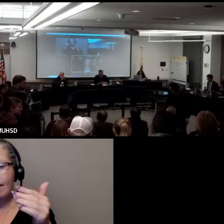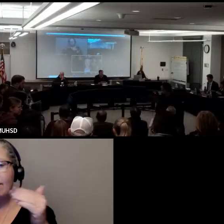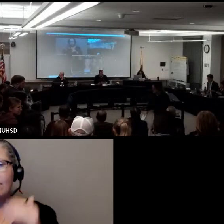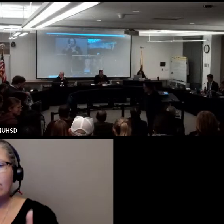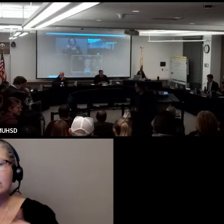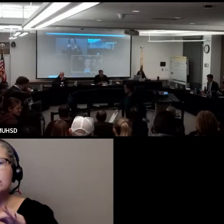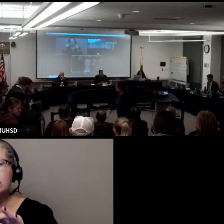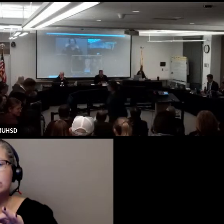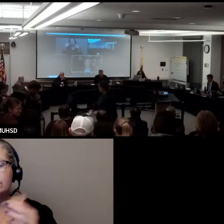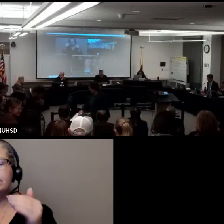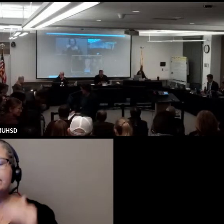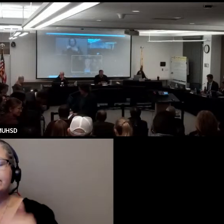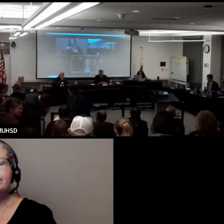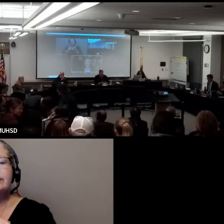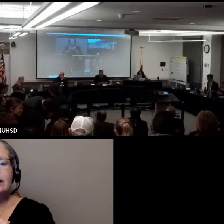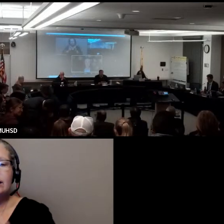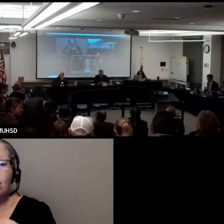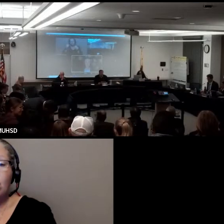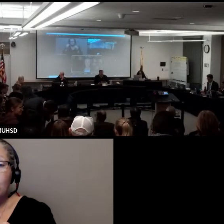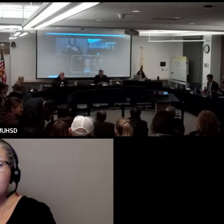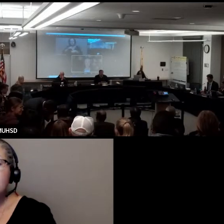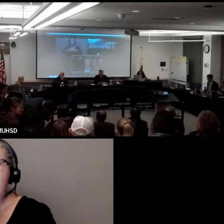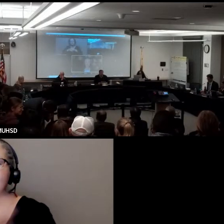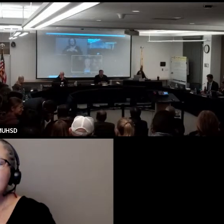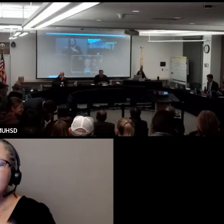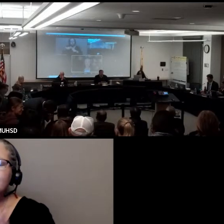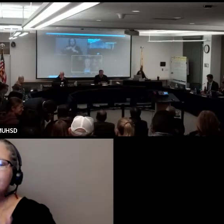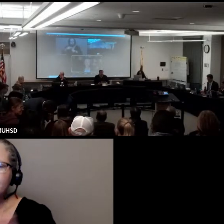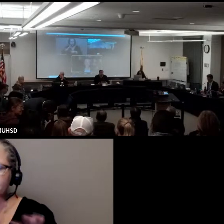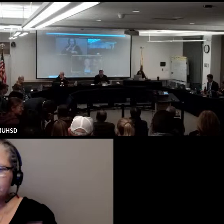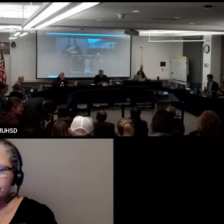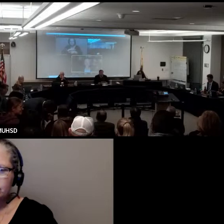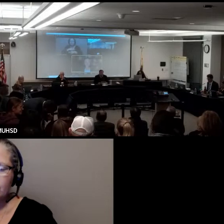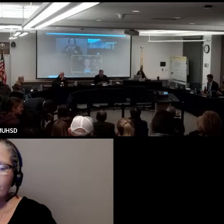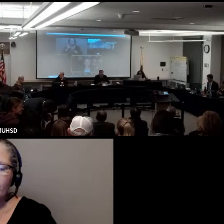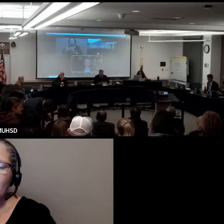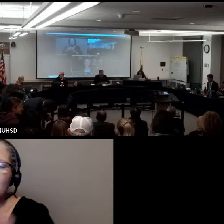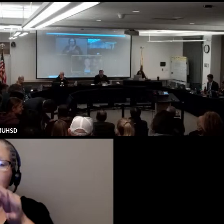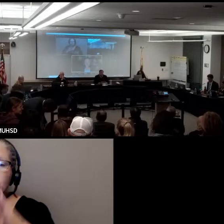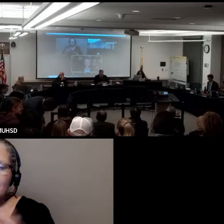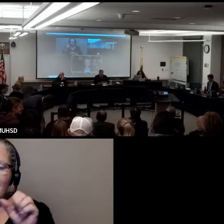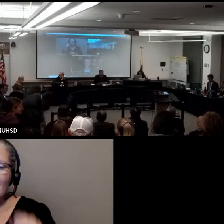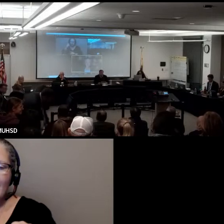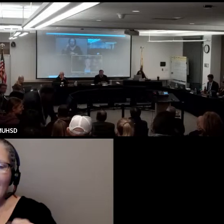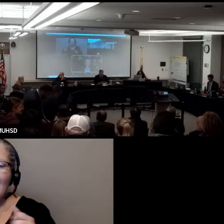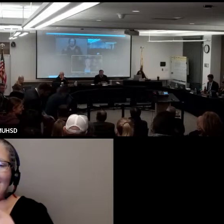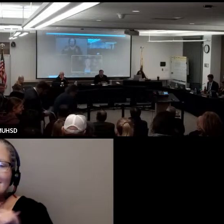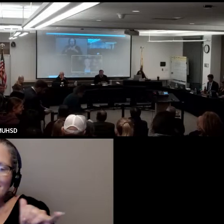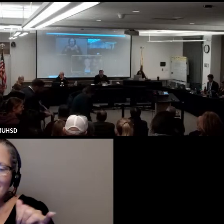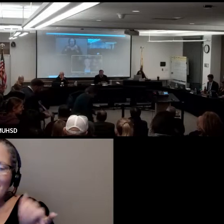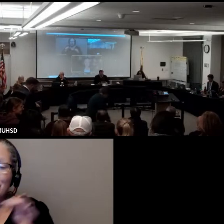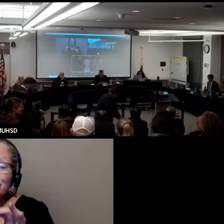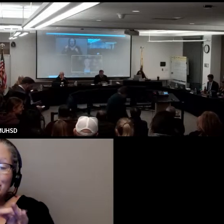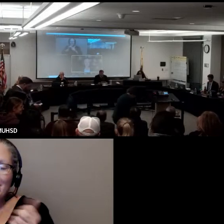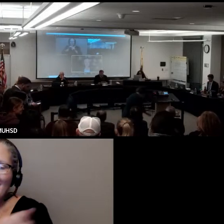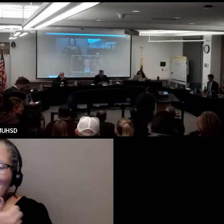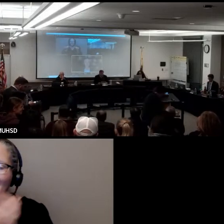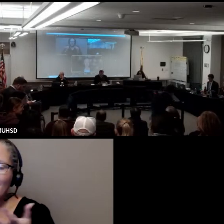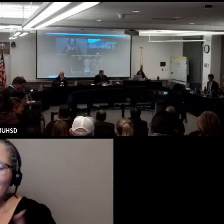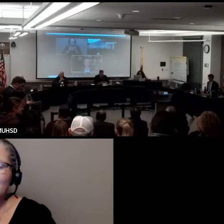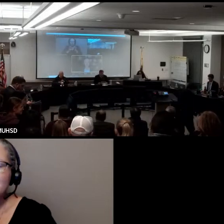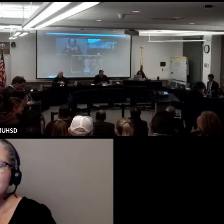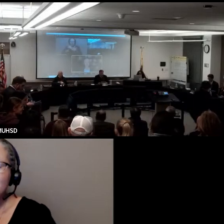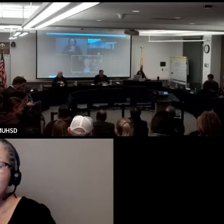select English. When you speak, do so at a moderate pace so the interpreters can be simultaneously interpreting everything you say.